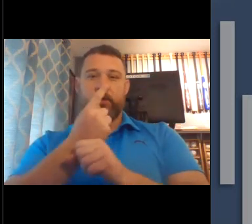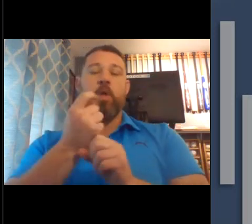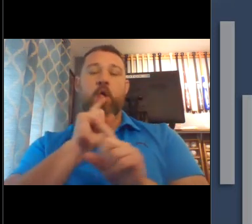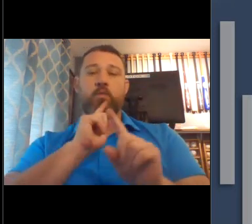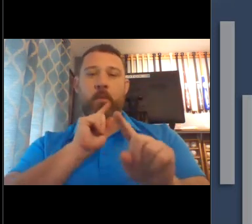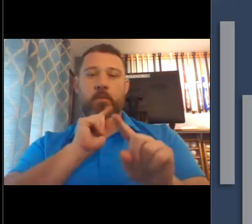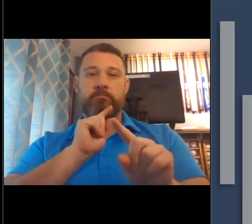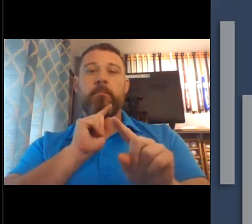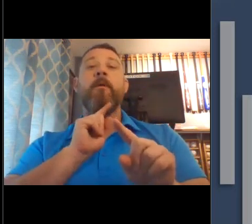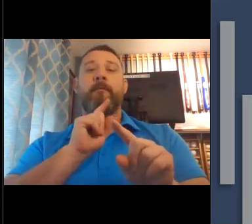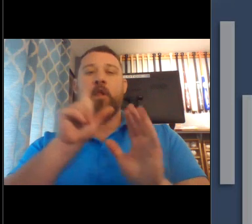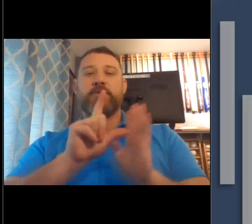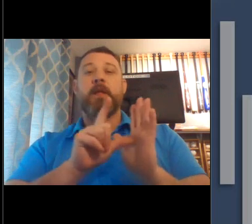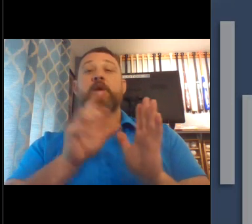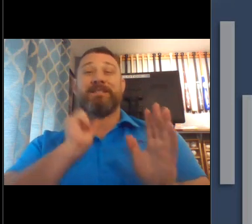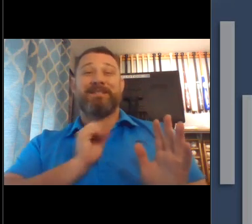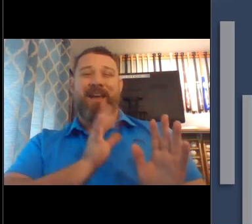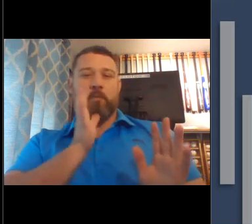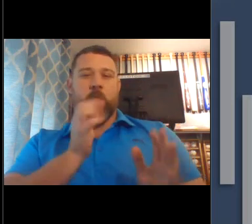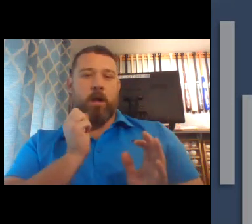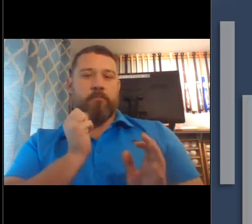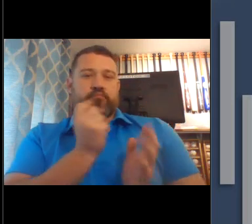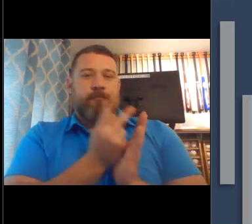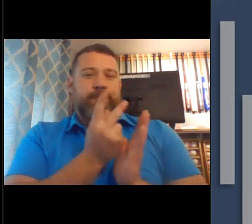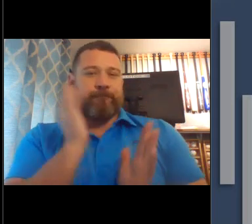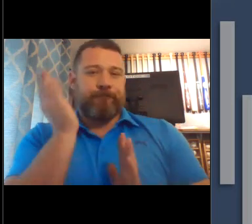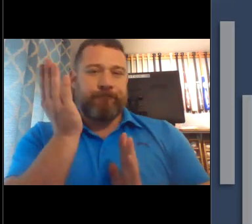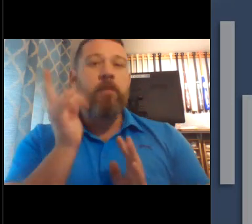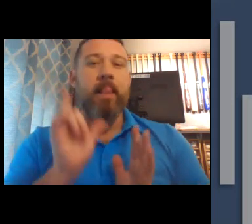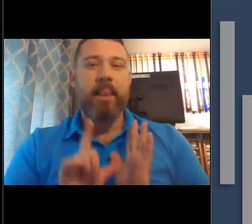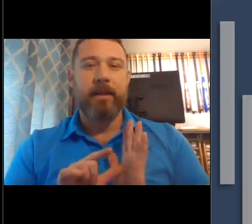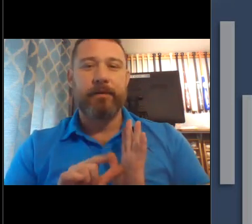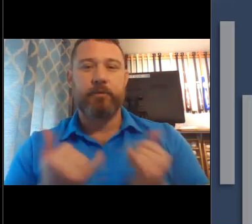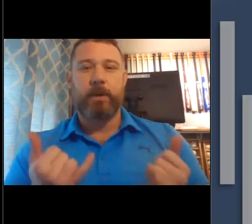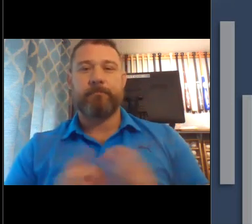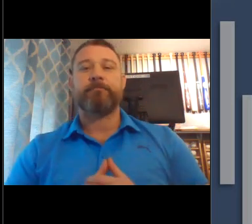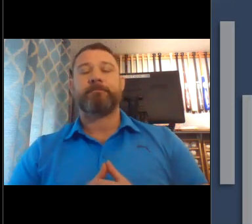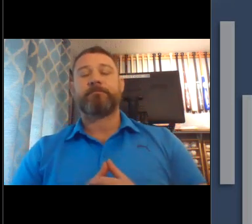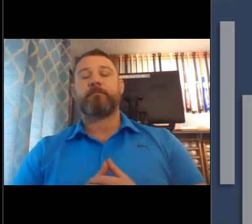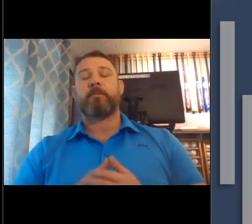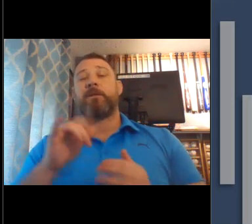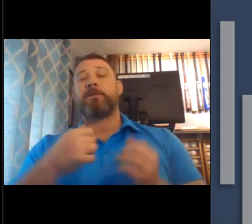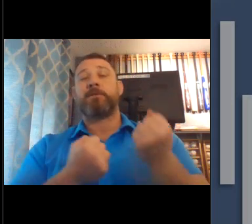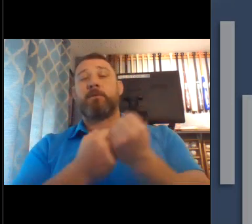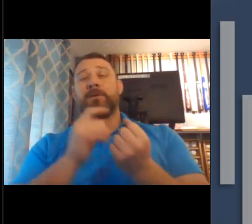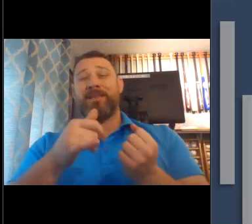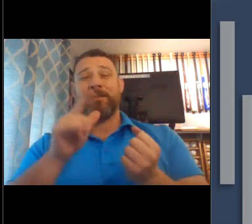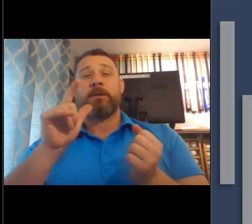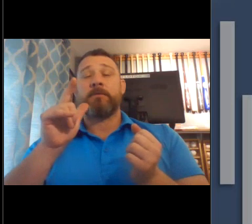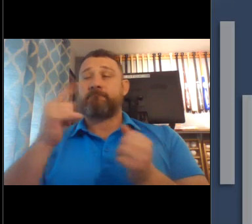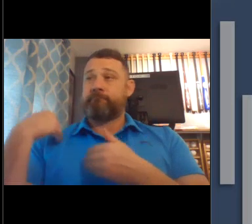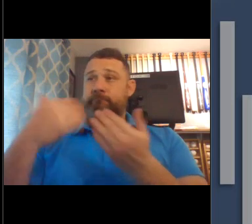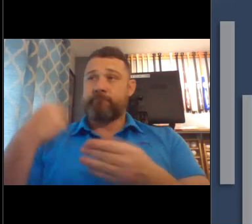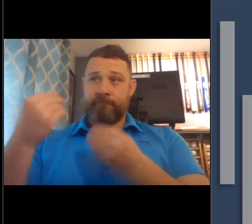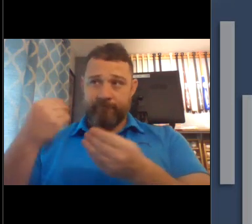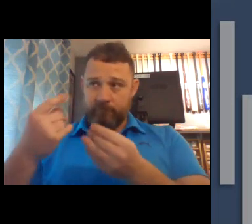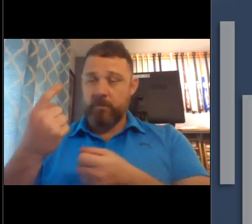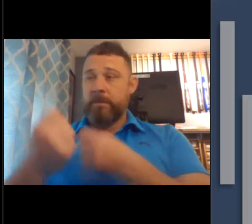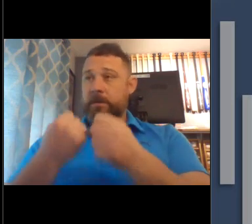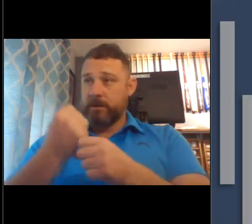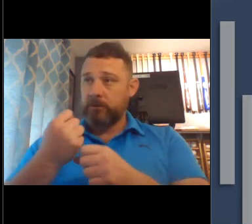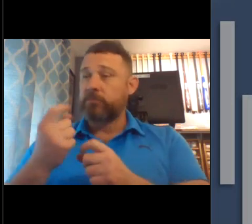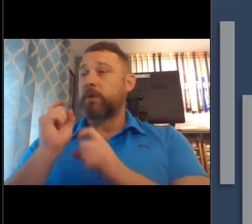will be presenting for approval later today. The report includes the Commission's accomplishments over the past fiscal year, including